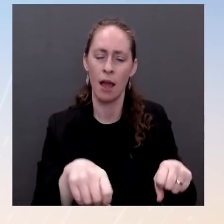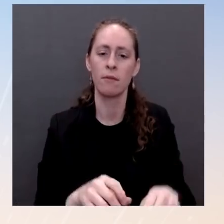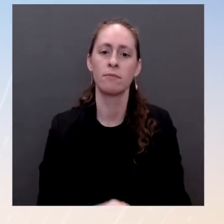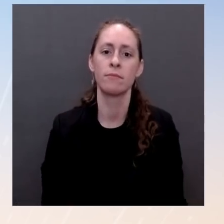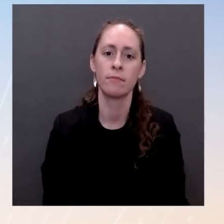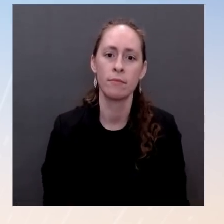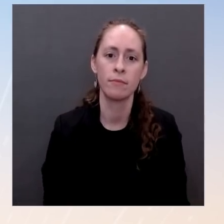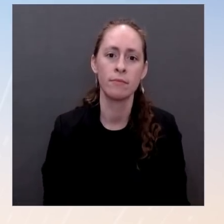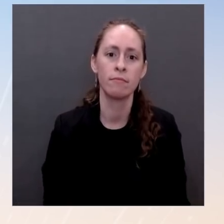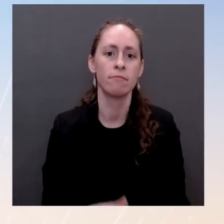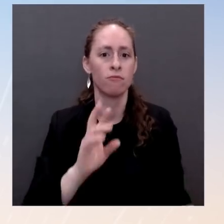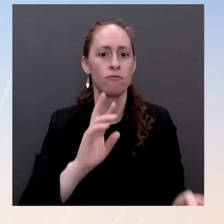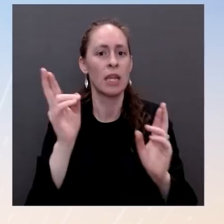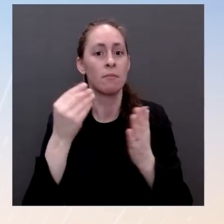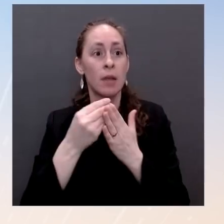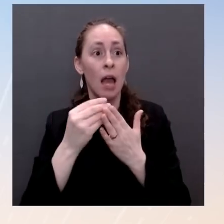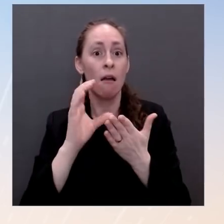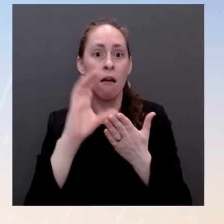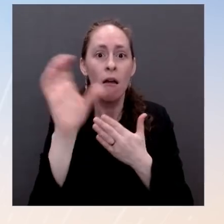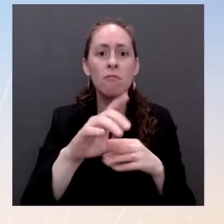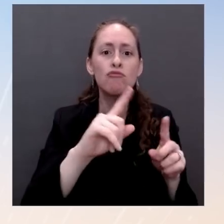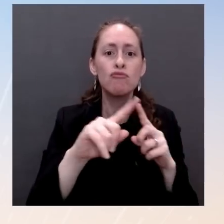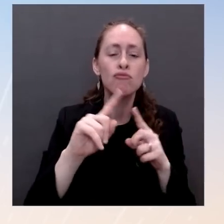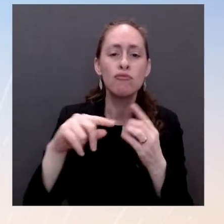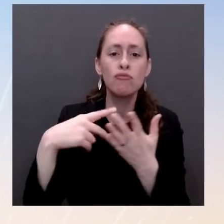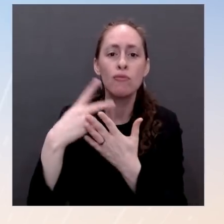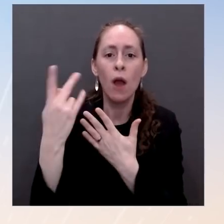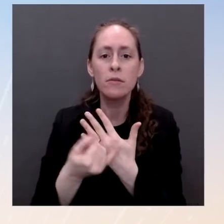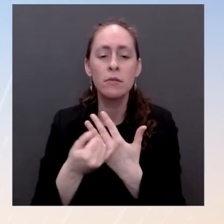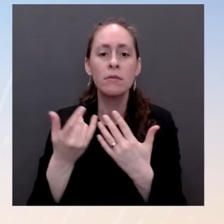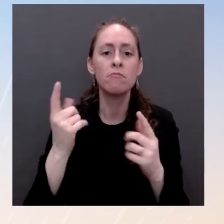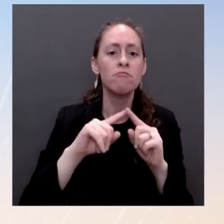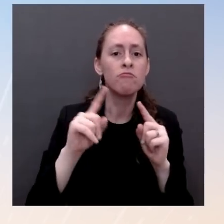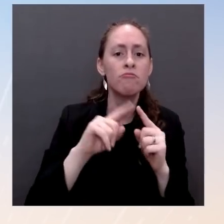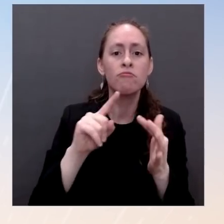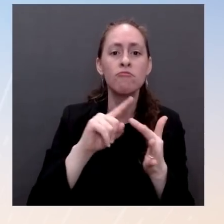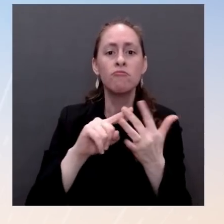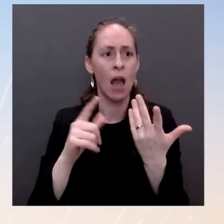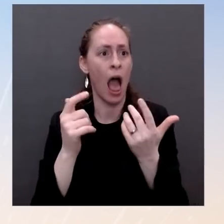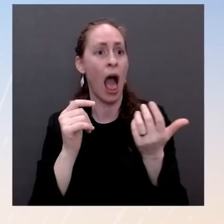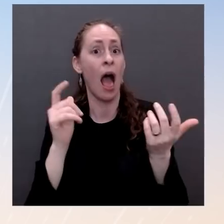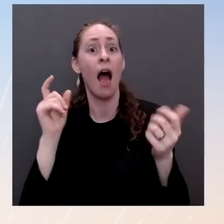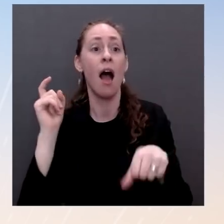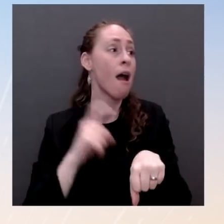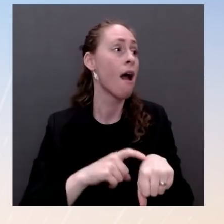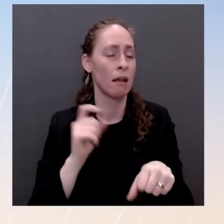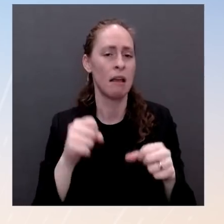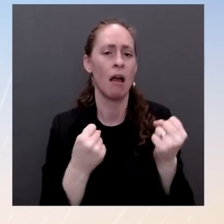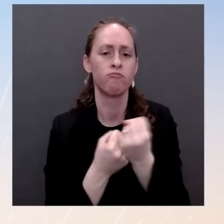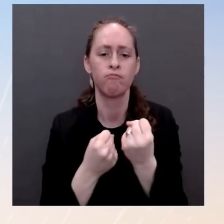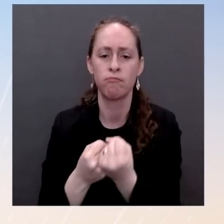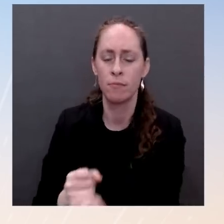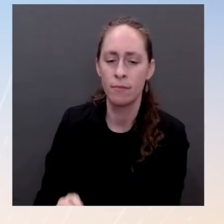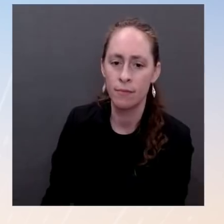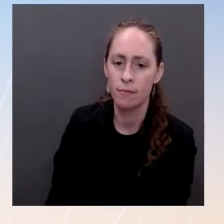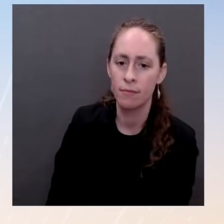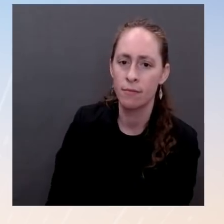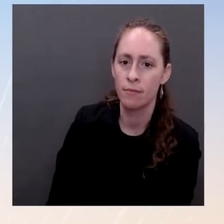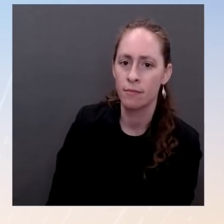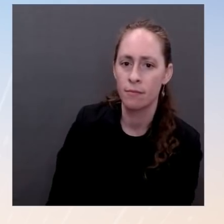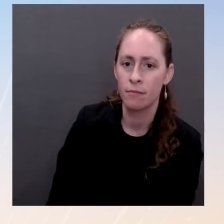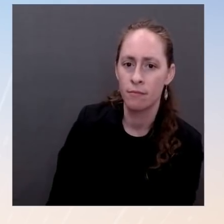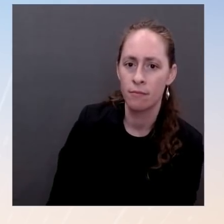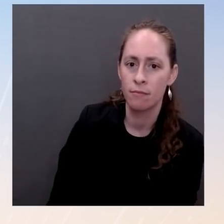assistance, which we will continue to build on. Go ahead. General, Vice President Harris be meeting with President Zelensky when she's in Munich? I don't have anything on